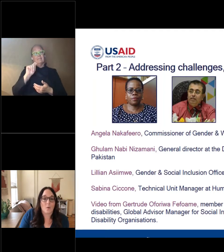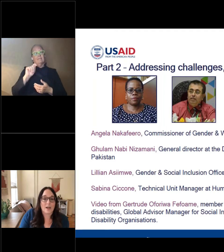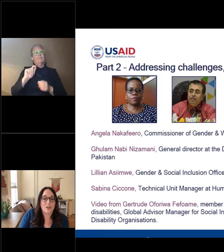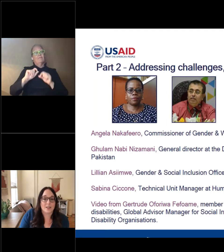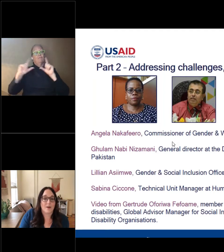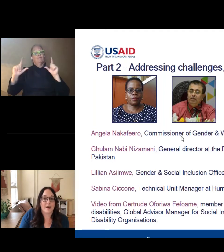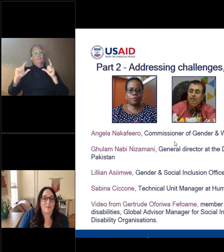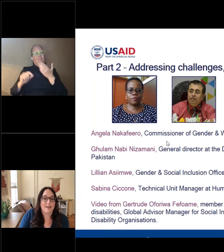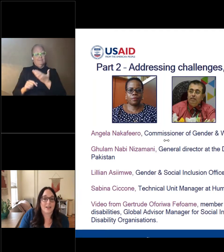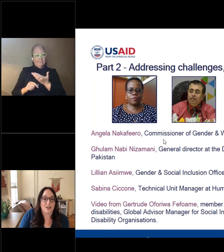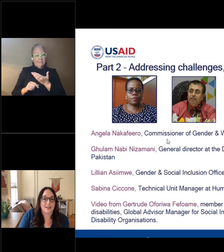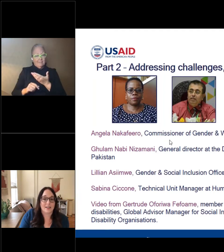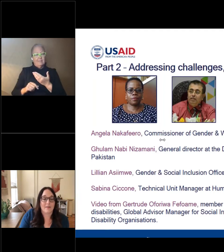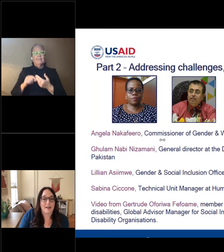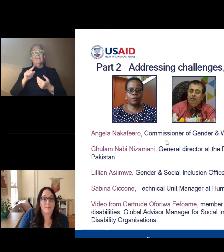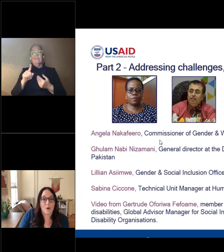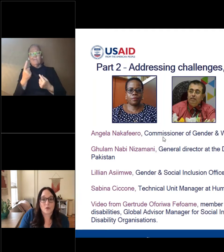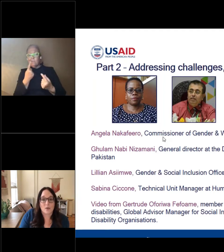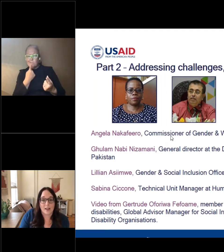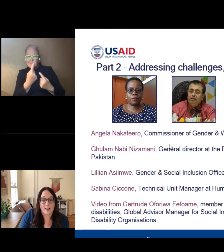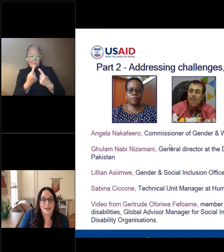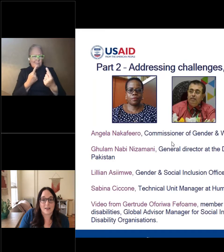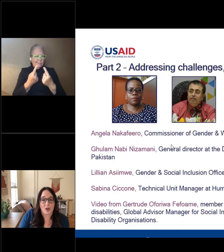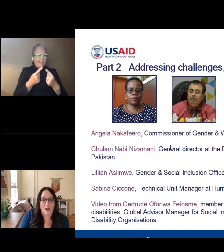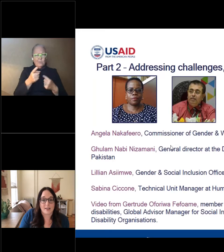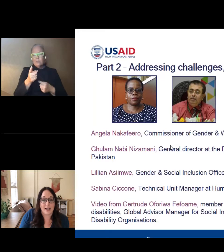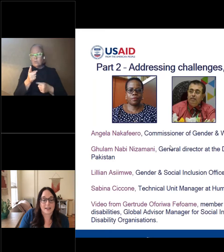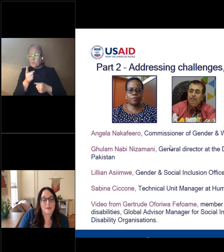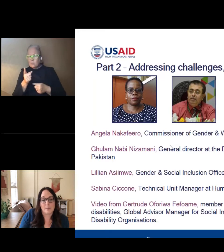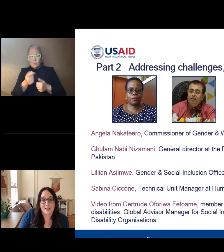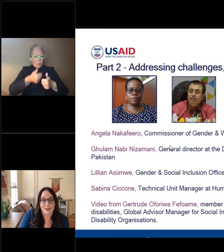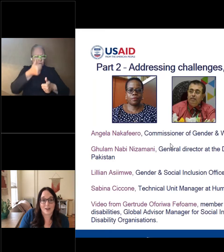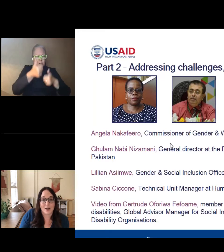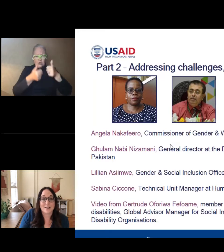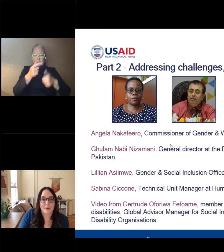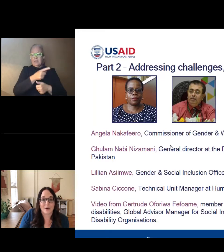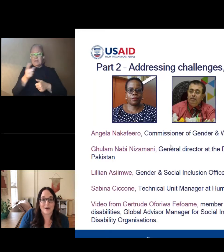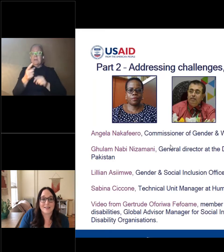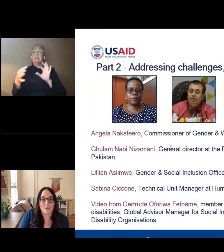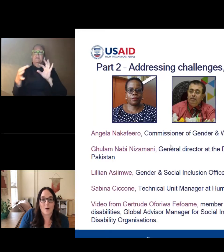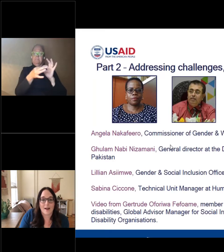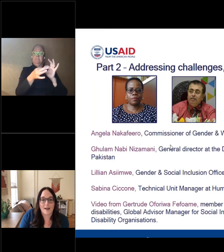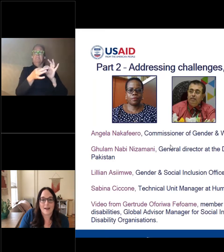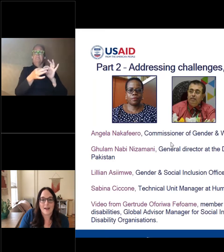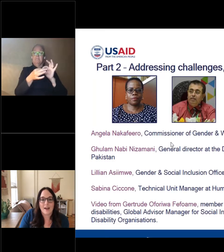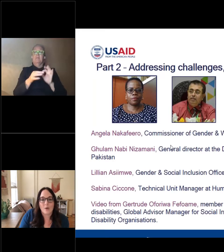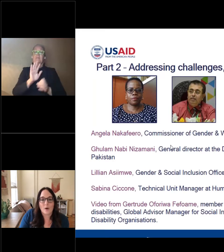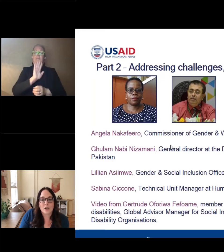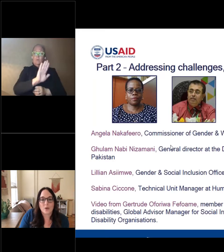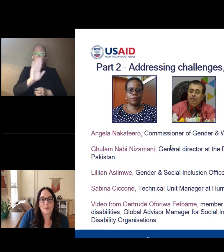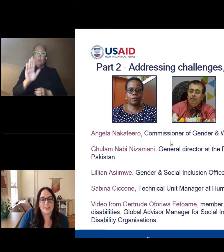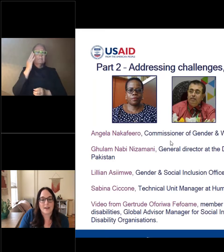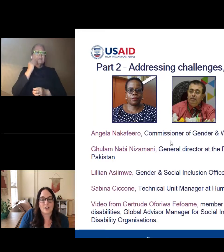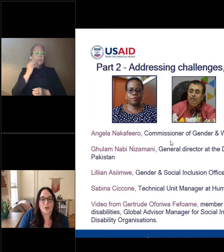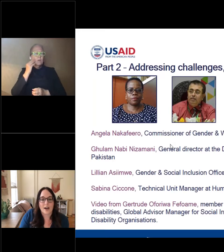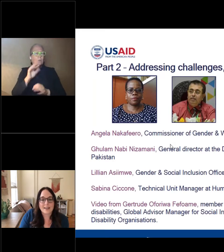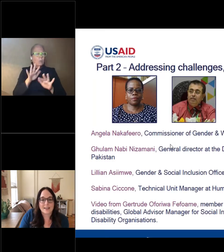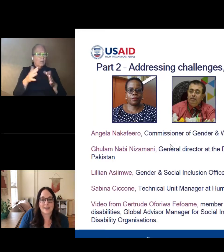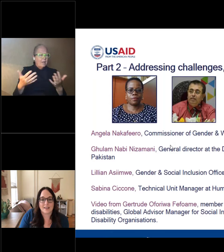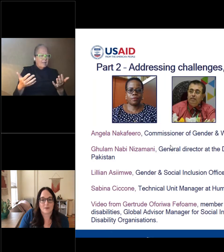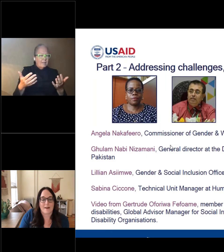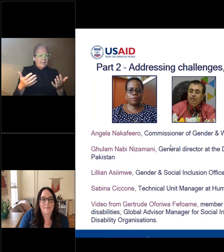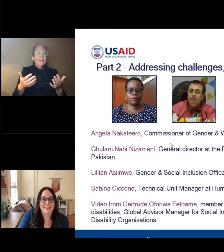talk about which is the recommendation that they find most relevant in their context based on their experience and why, and what should be done